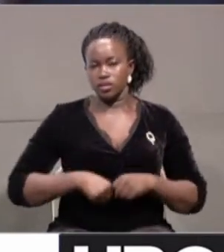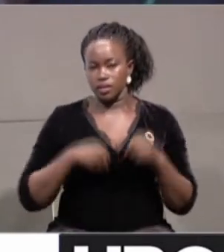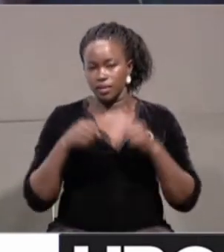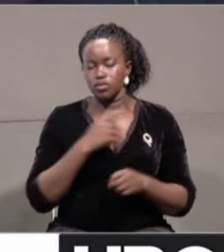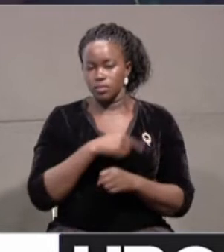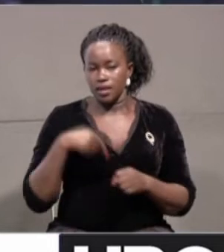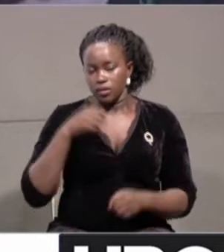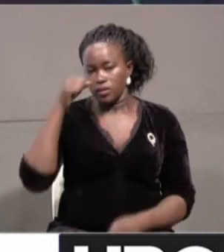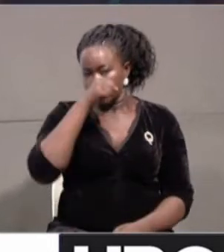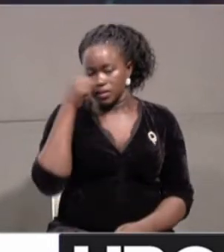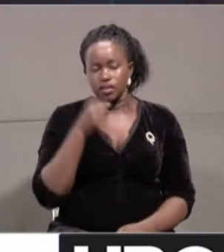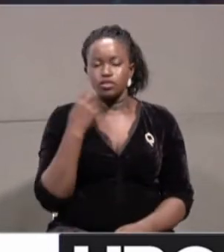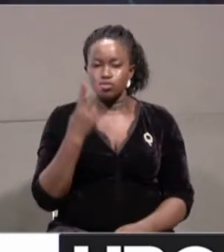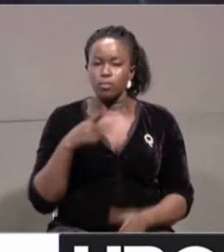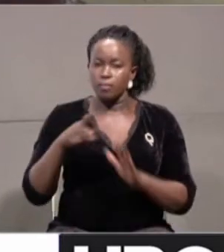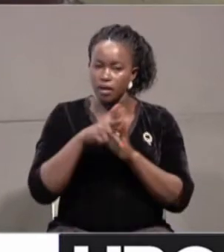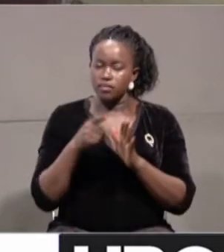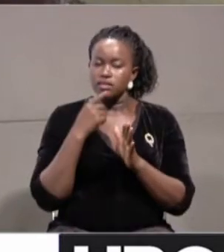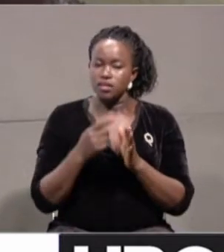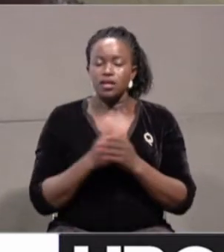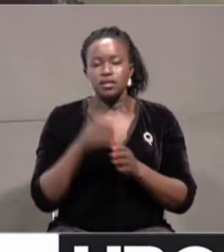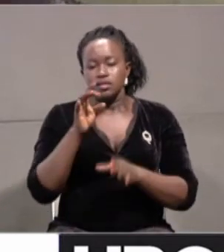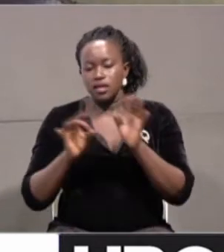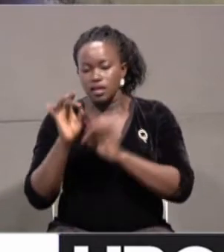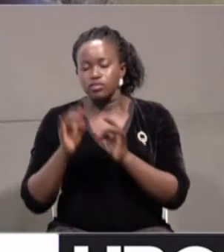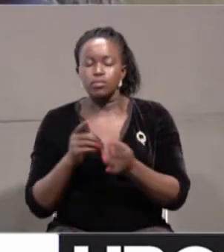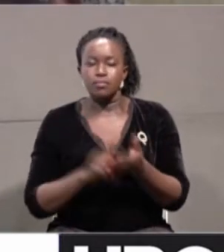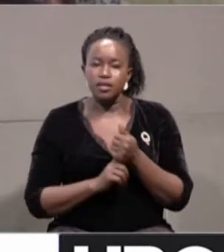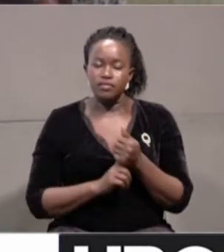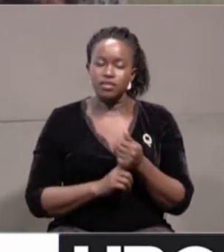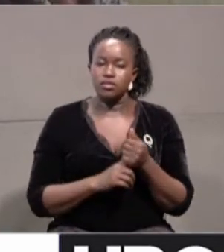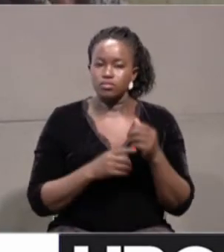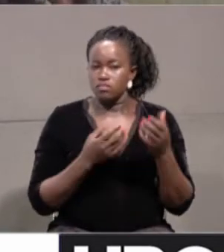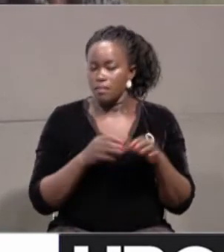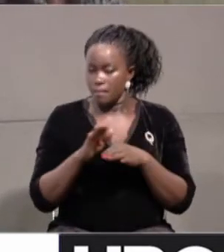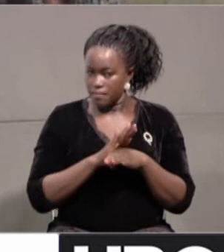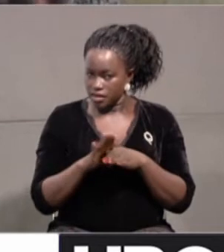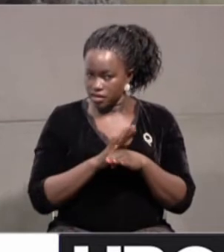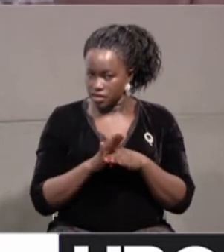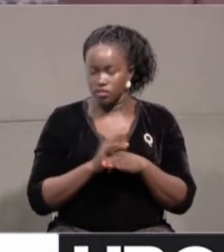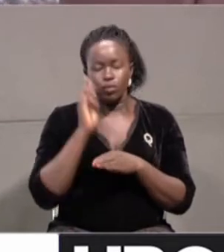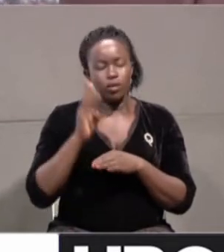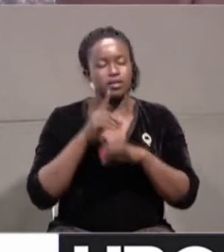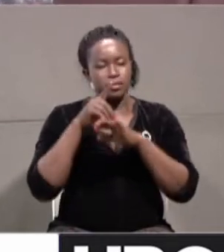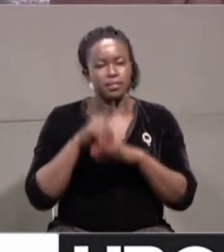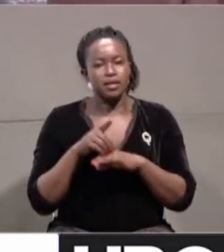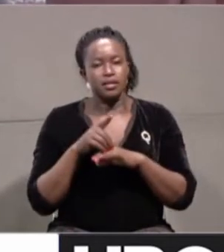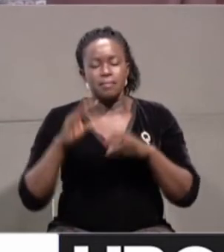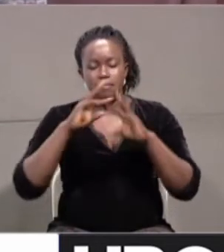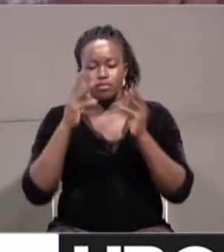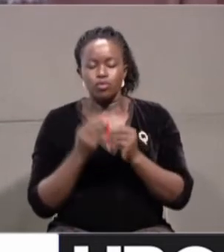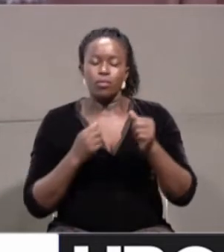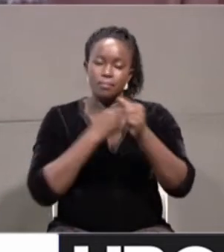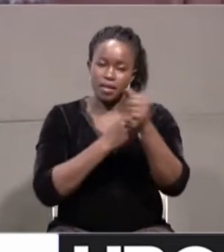Mariam Kasingwa, chairperson Mengo Kisenyi 2 Parish, says the selection of the benefiting group enterprises will